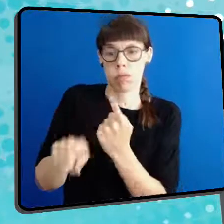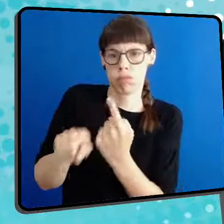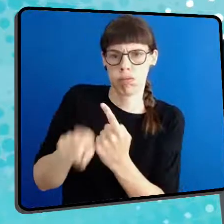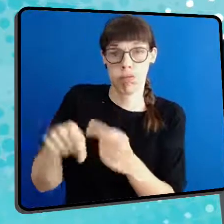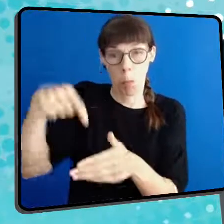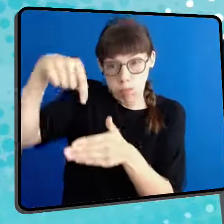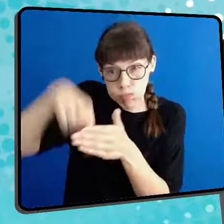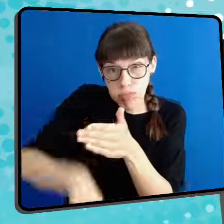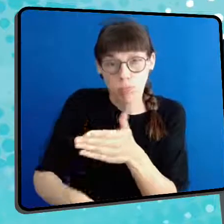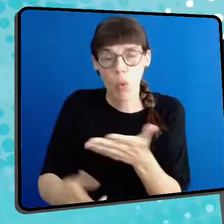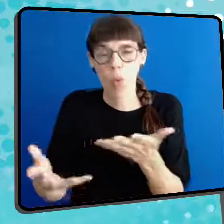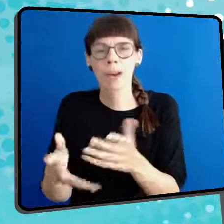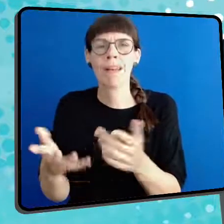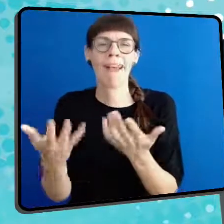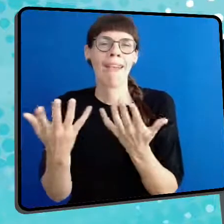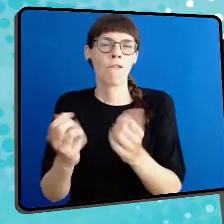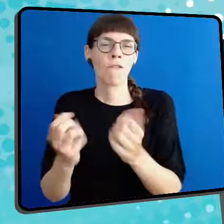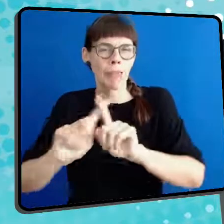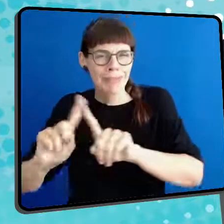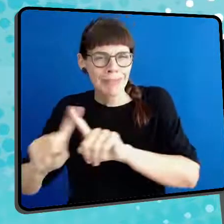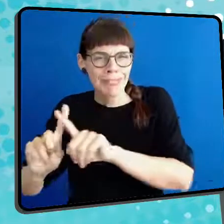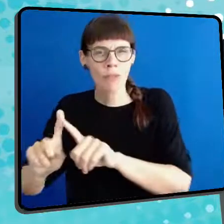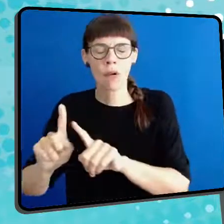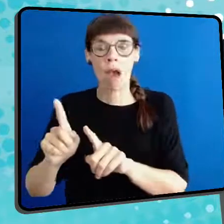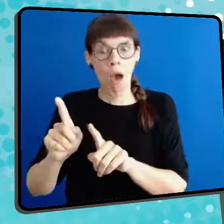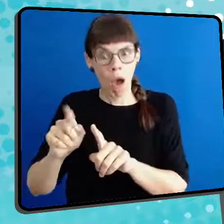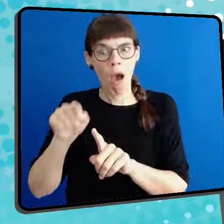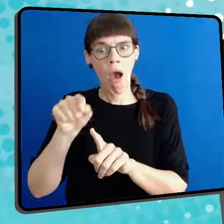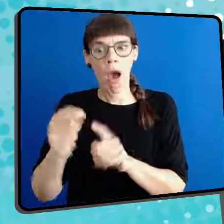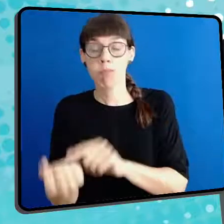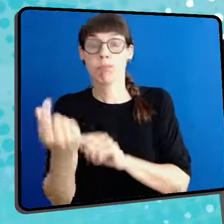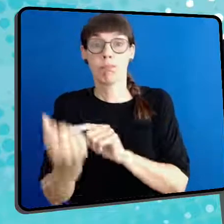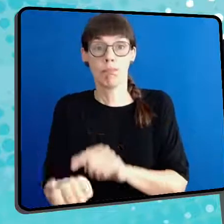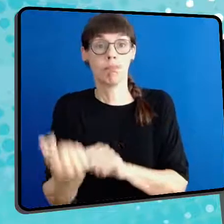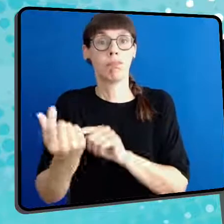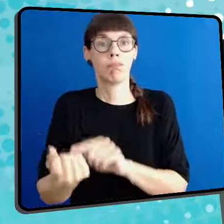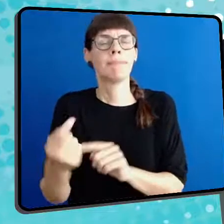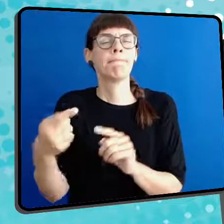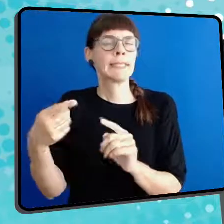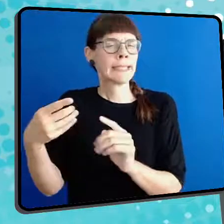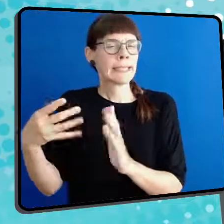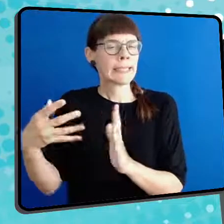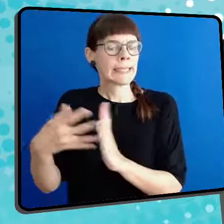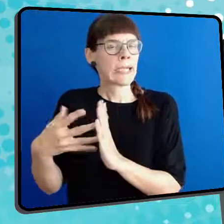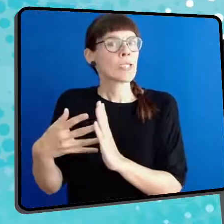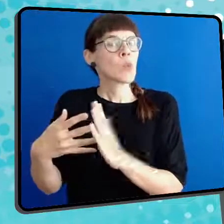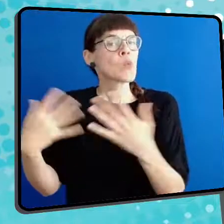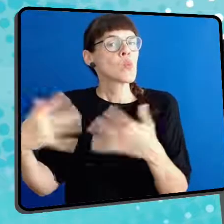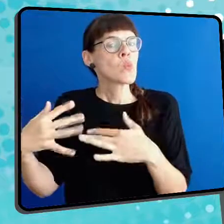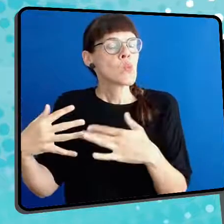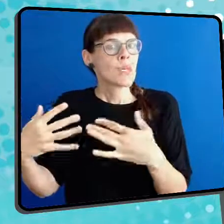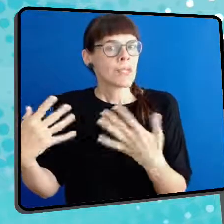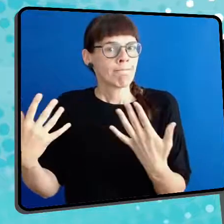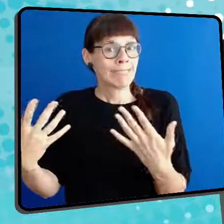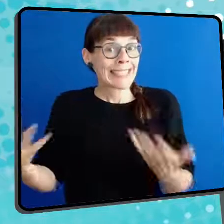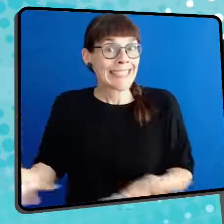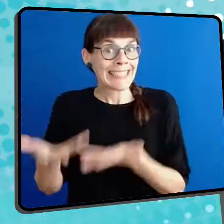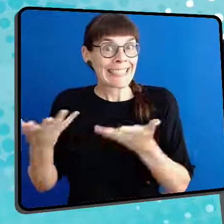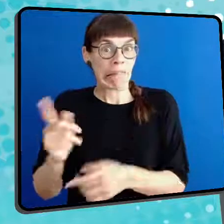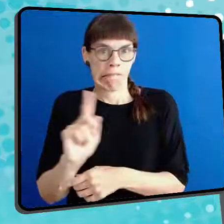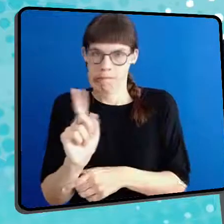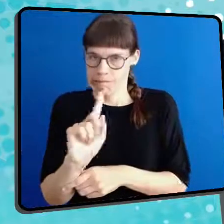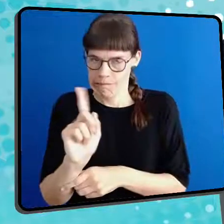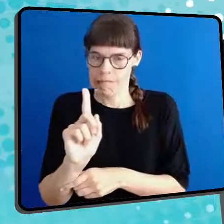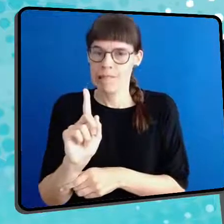pop out, which is the hard bit sometimes with testing your conversational agent. It's not so straightforward